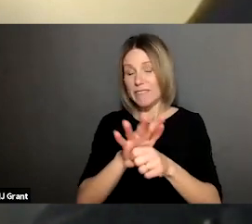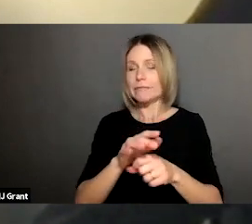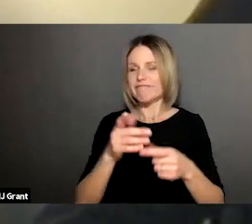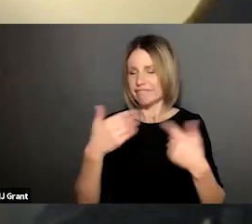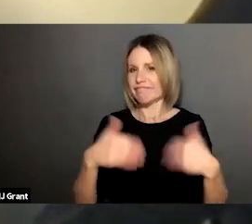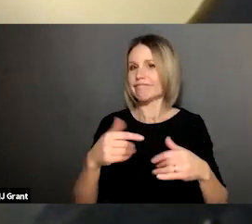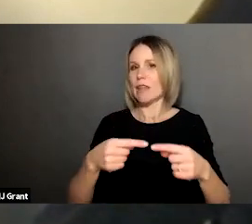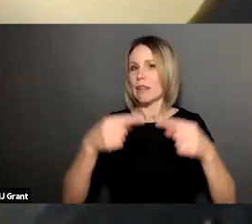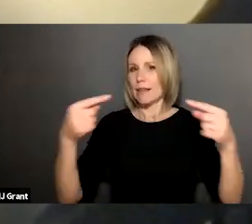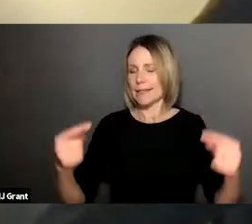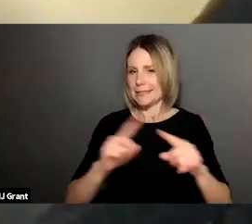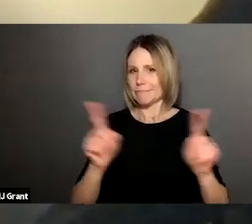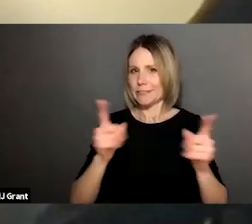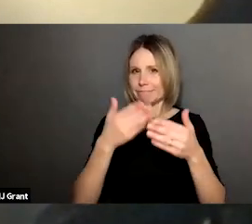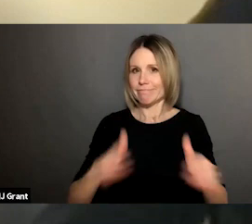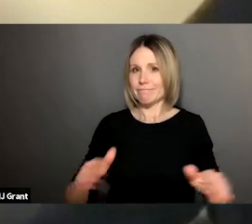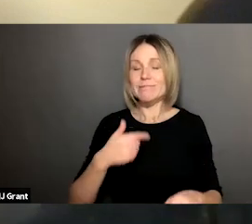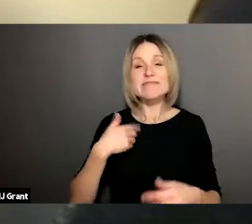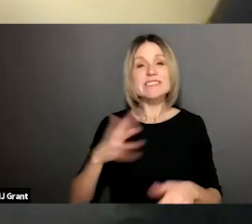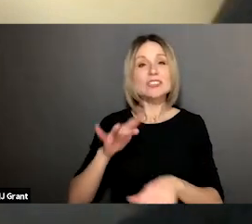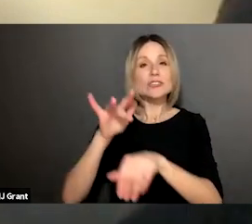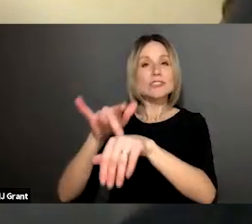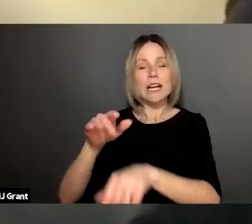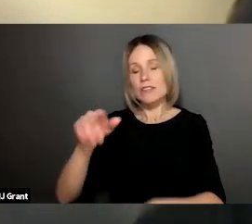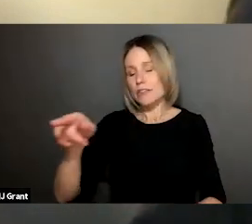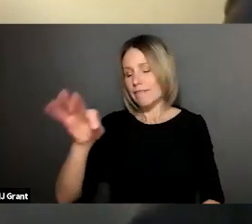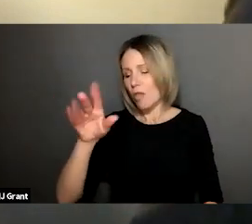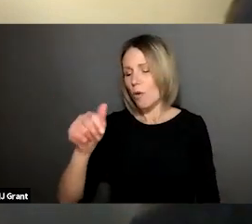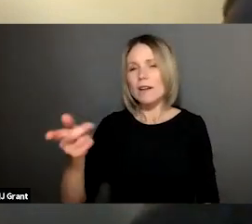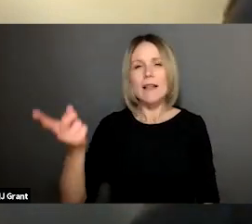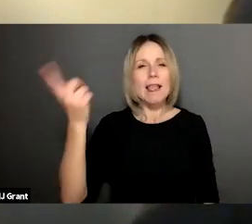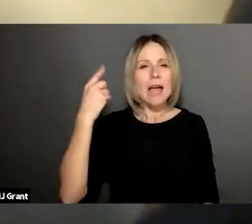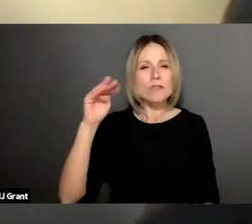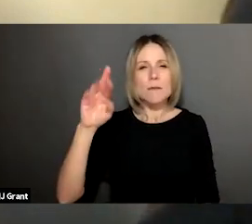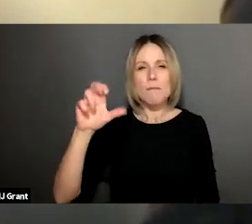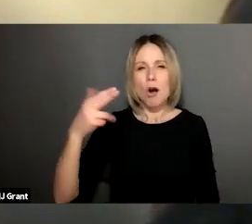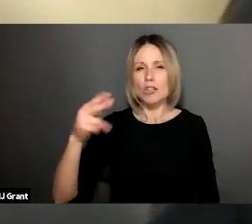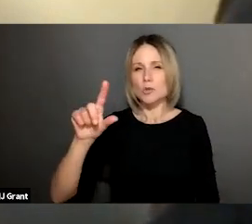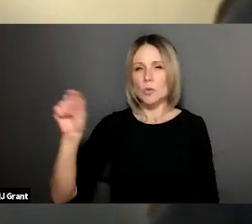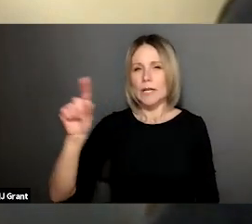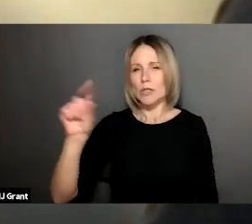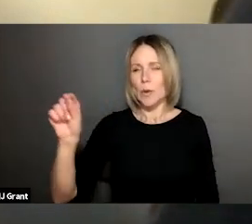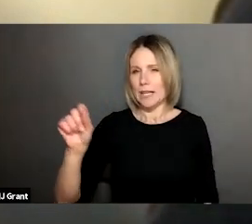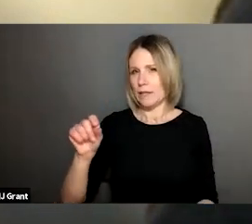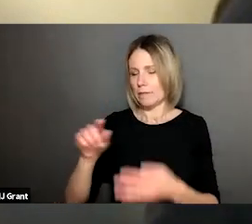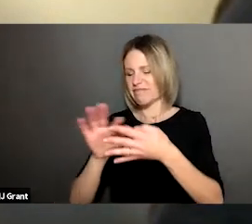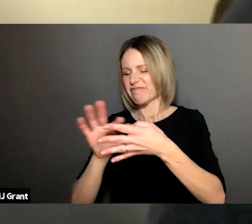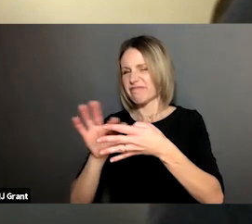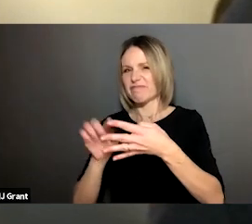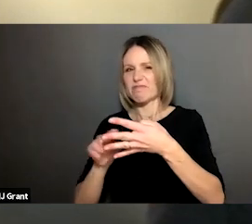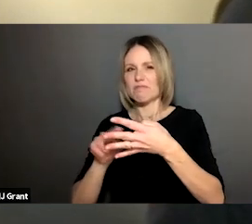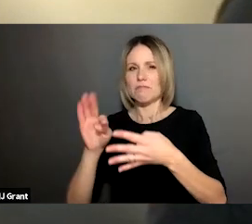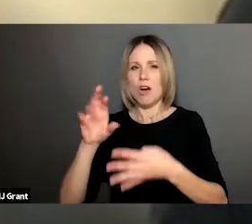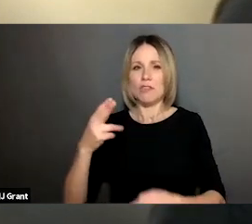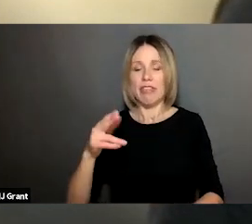at the beginning of March in 2020. And I can assure you, there was no coronavirus